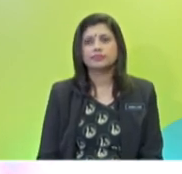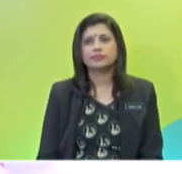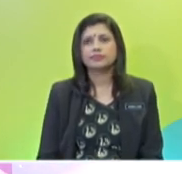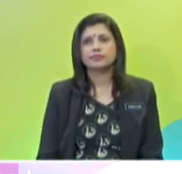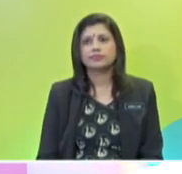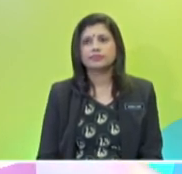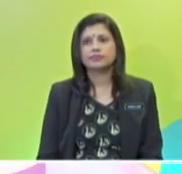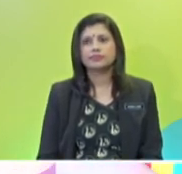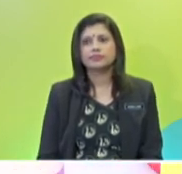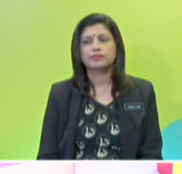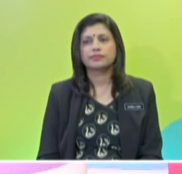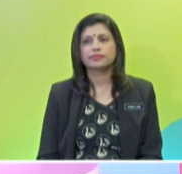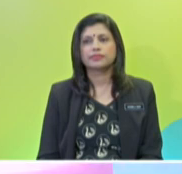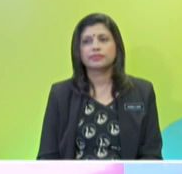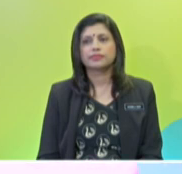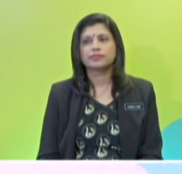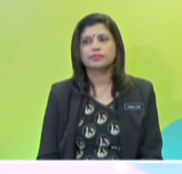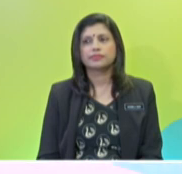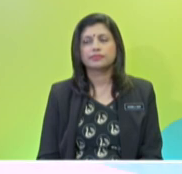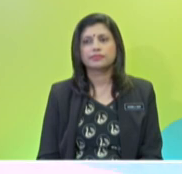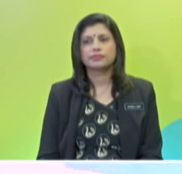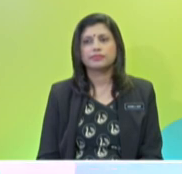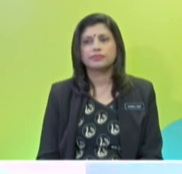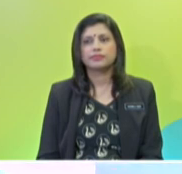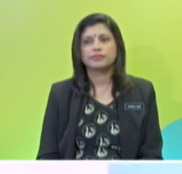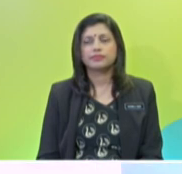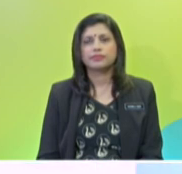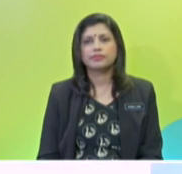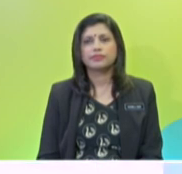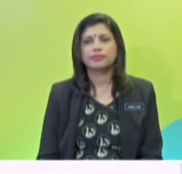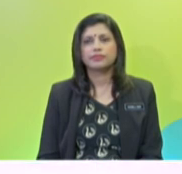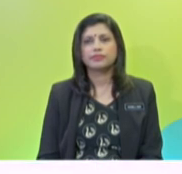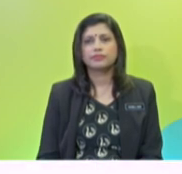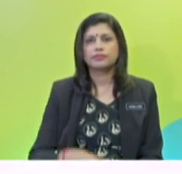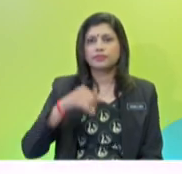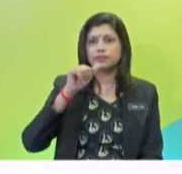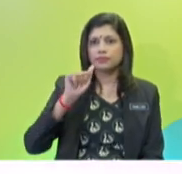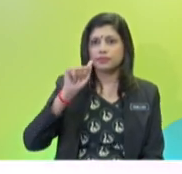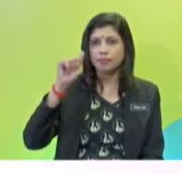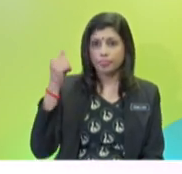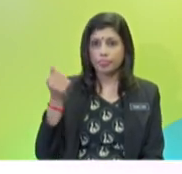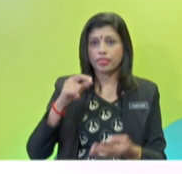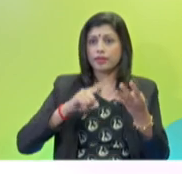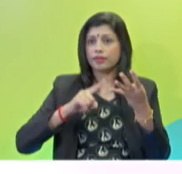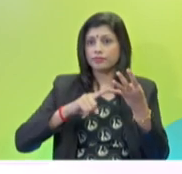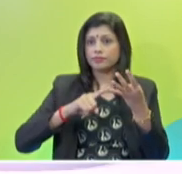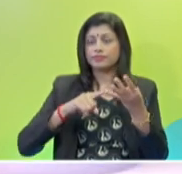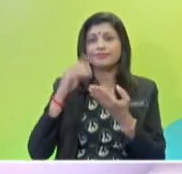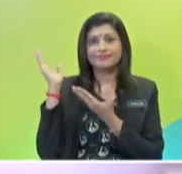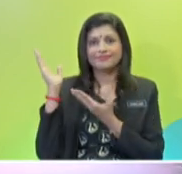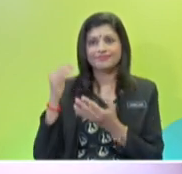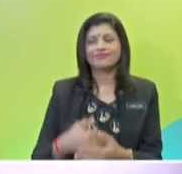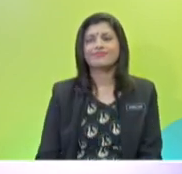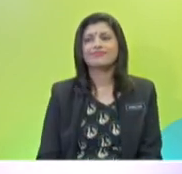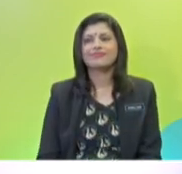Hi. Last but not least, let's say hi to Iris Darwisha from SK Undang Jelebu Negeri Sembilan. Hi,